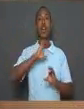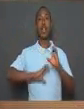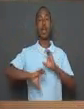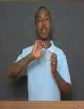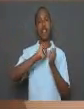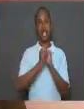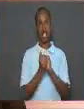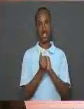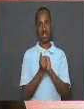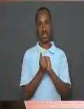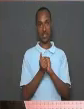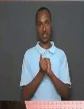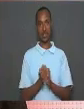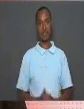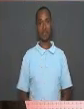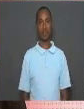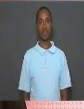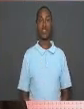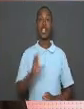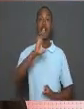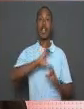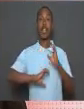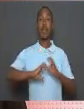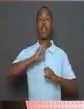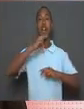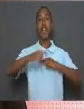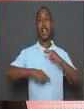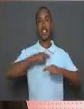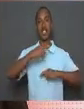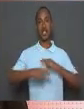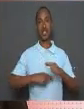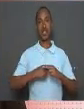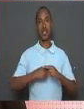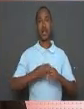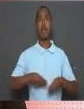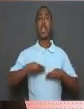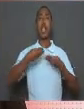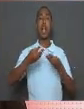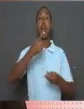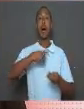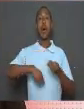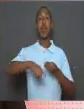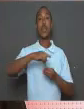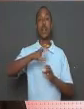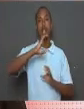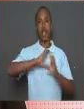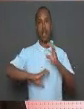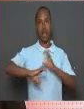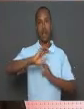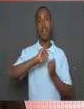chemical changes. Chemical reactions bring about